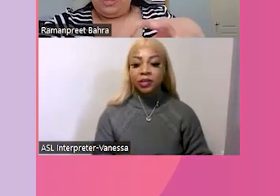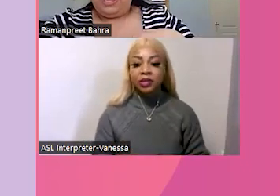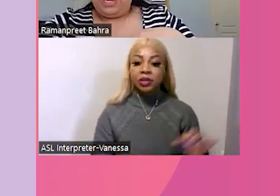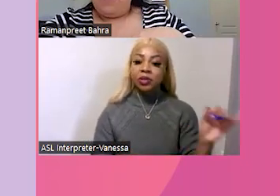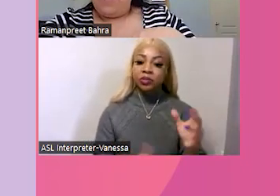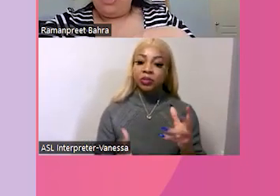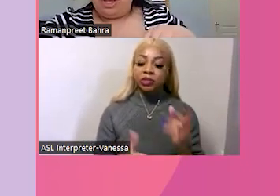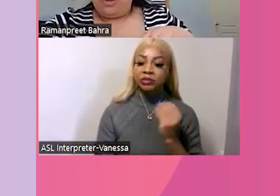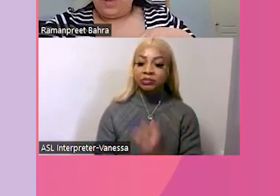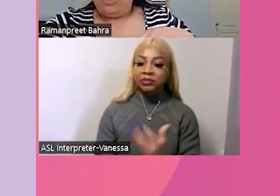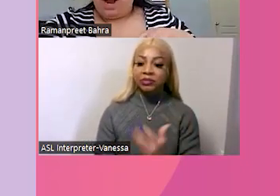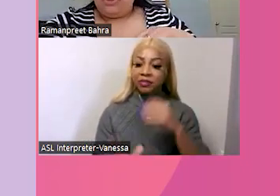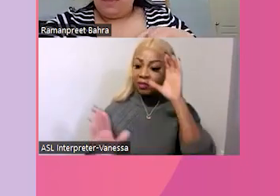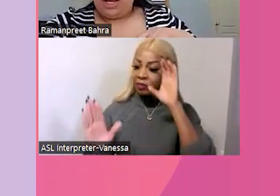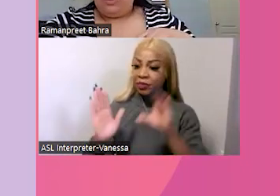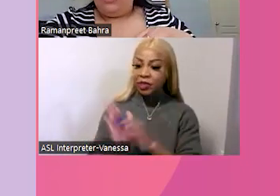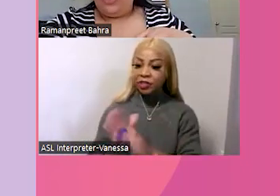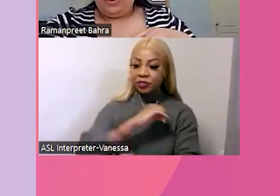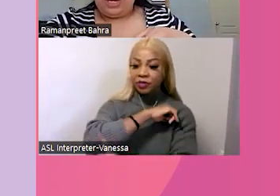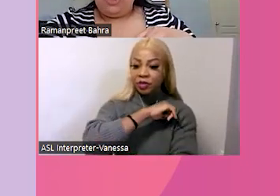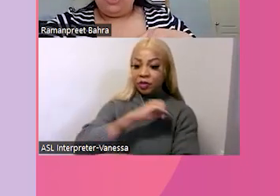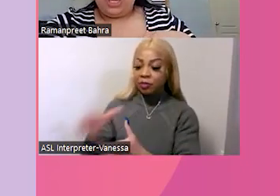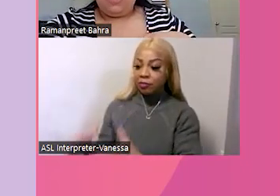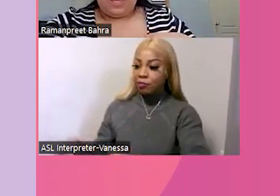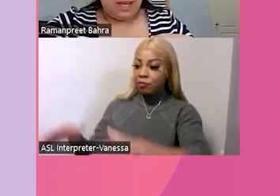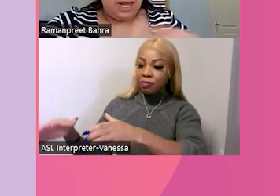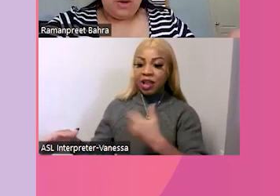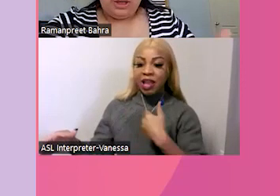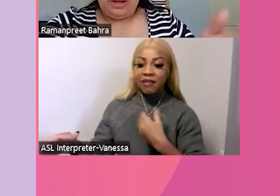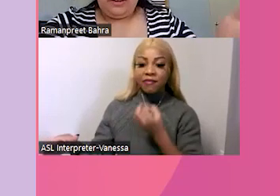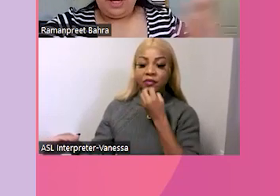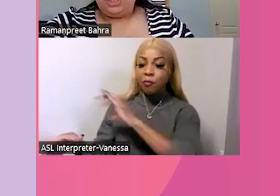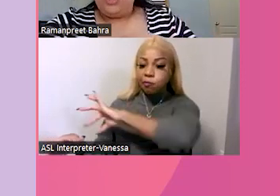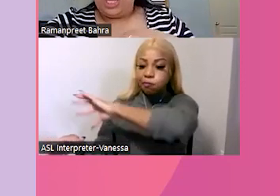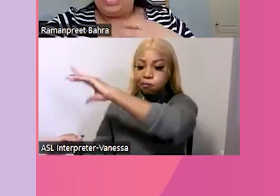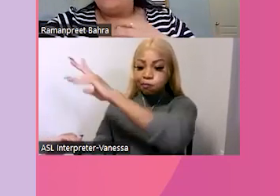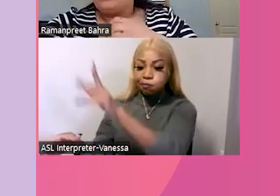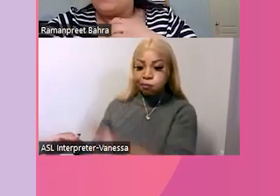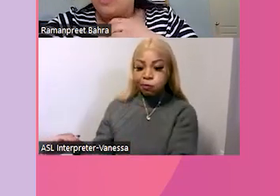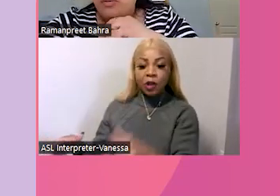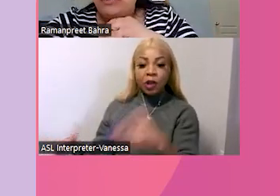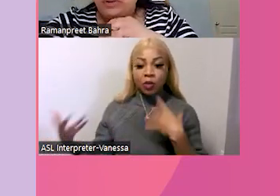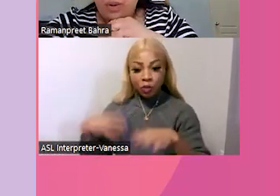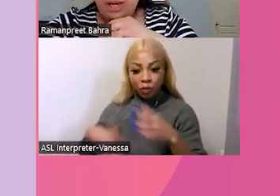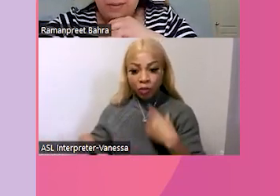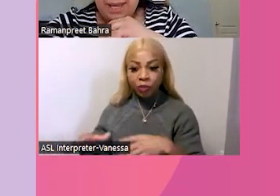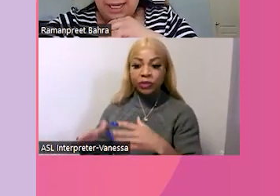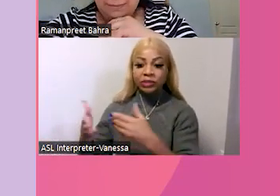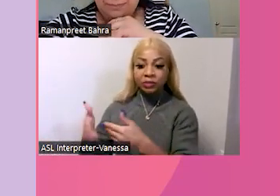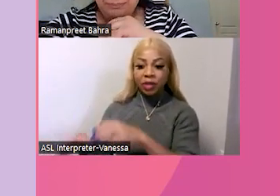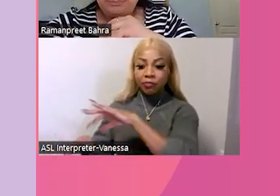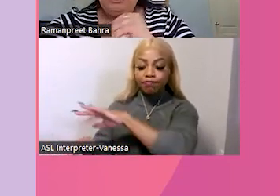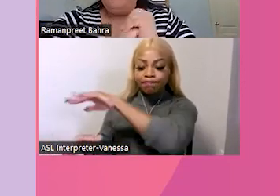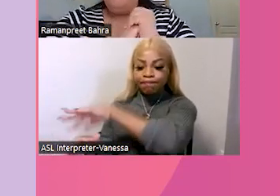there is an image of a trash bin with food and other things like what appears to be clothing and boxes overflowing the